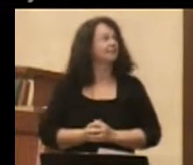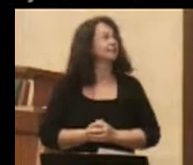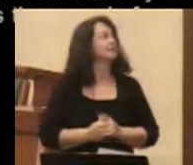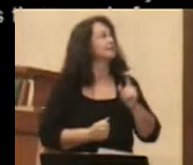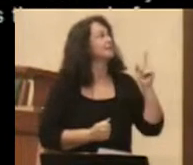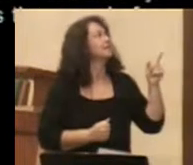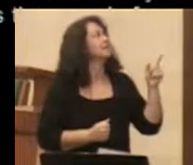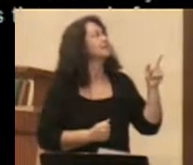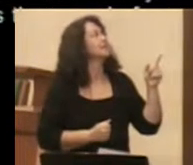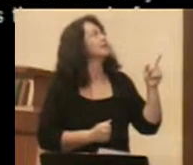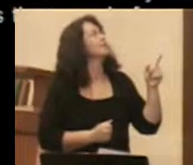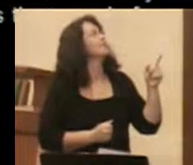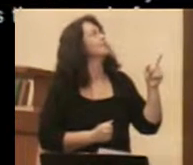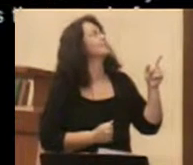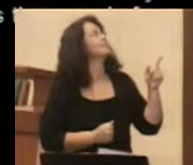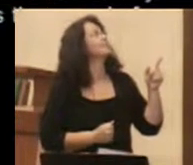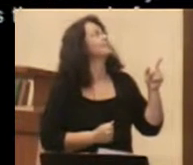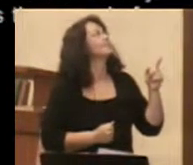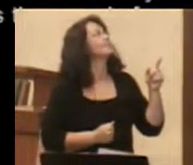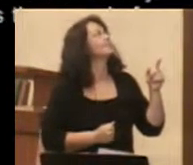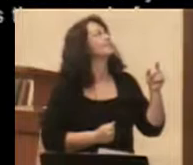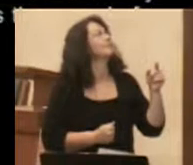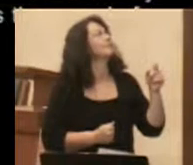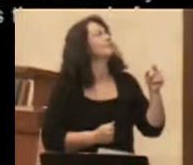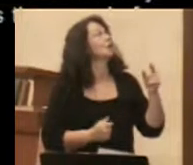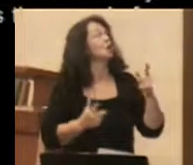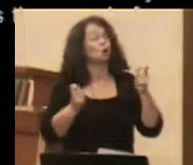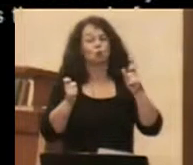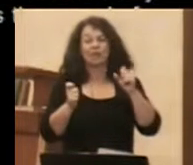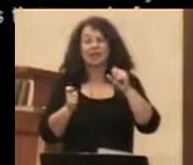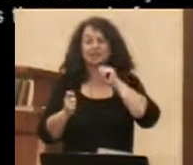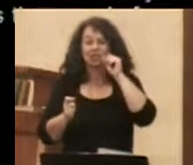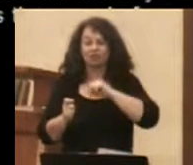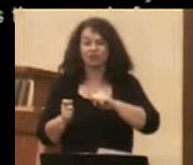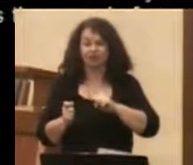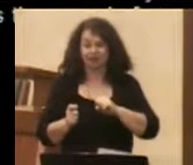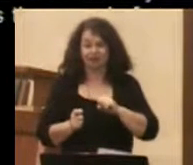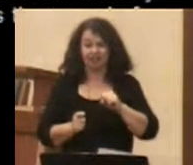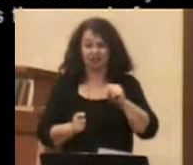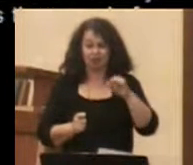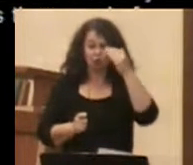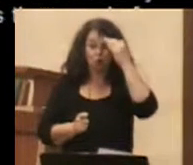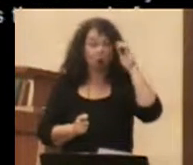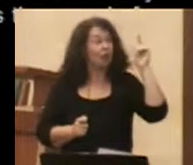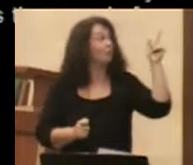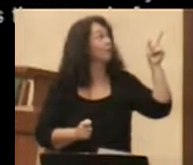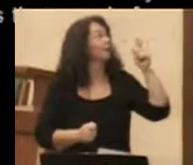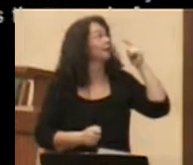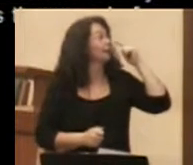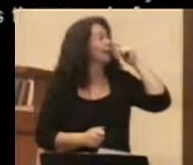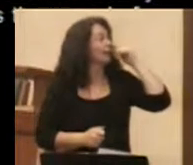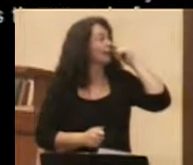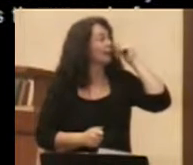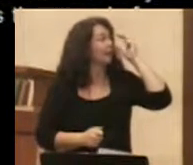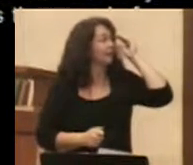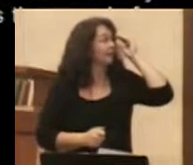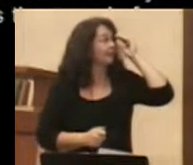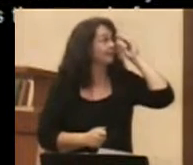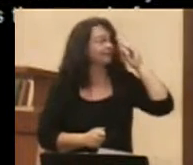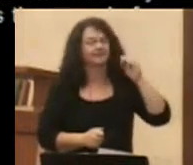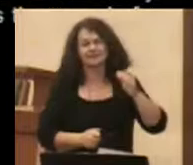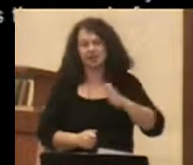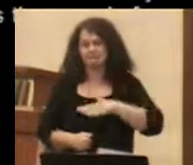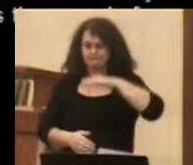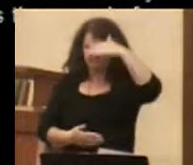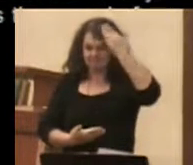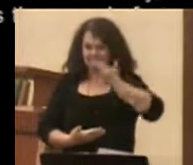is Quicksilver. I never heard of this guy, but if you're an X-Men fan, you know who Quicksilver is. And this is Eric's favorite,